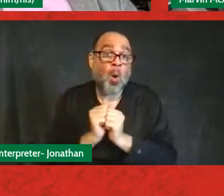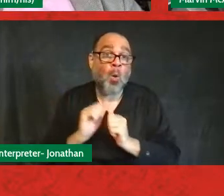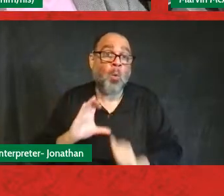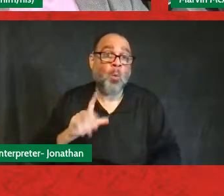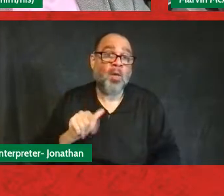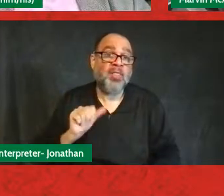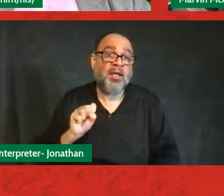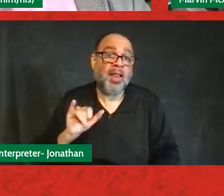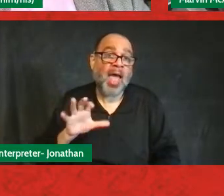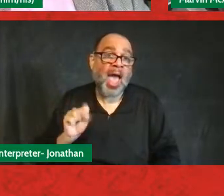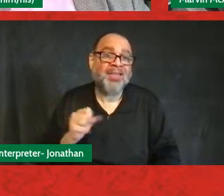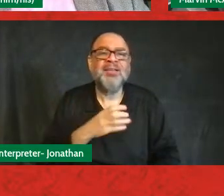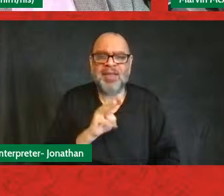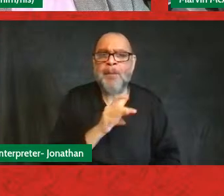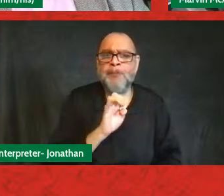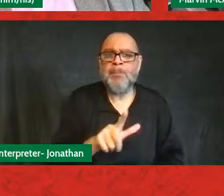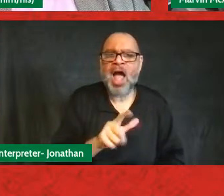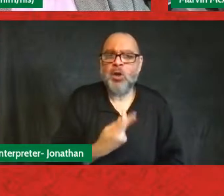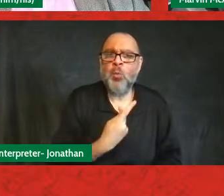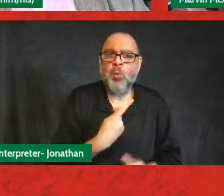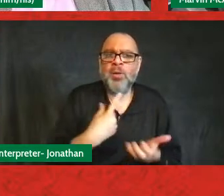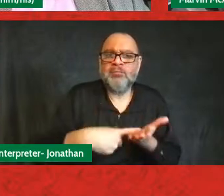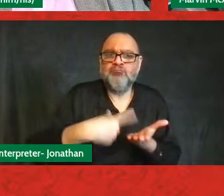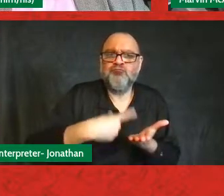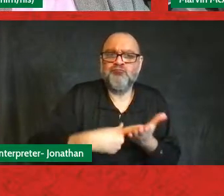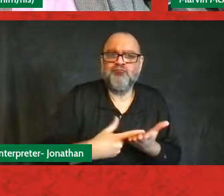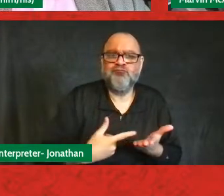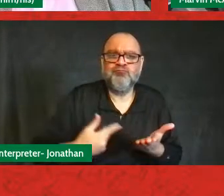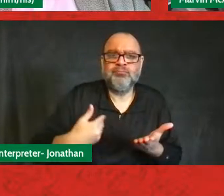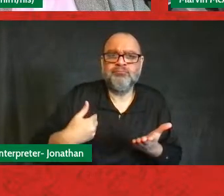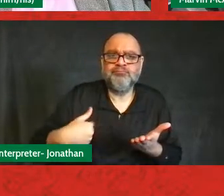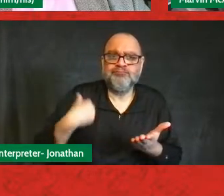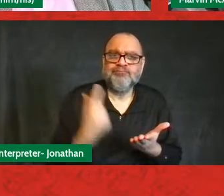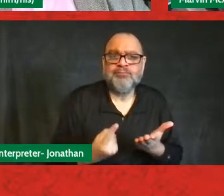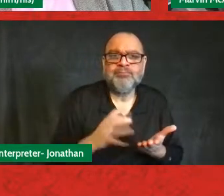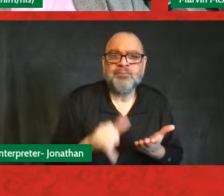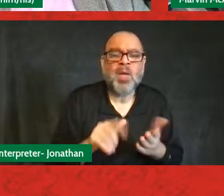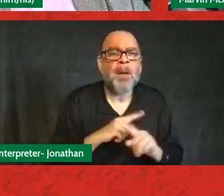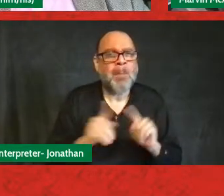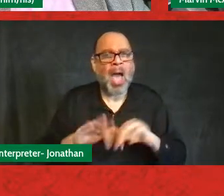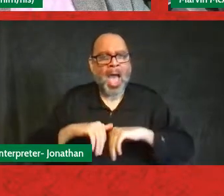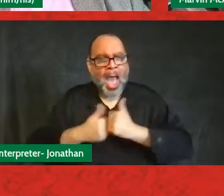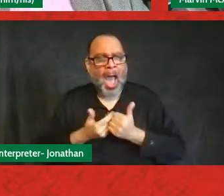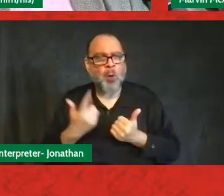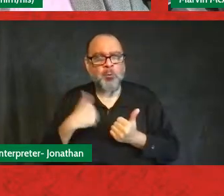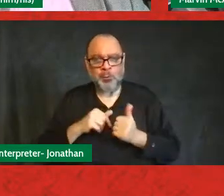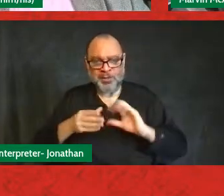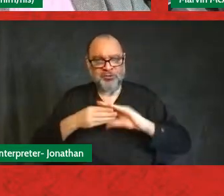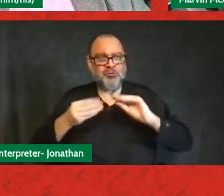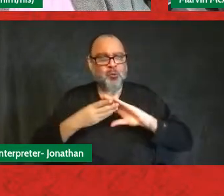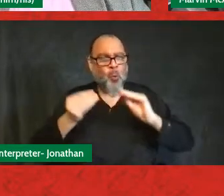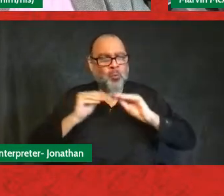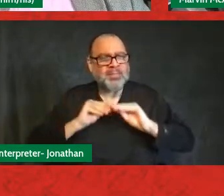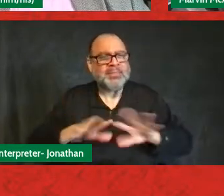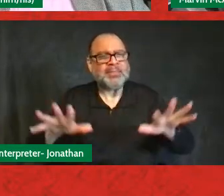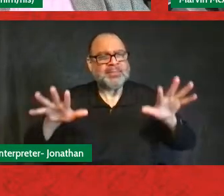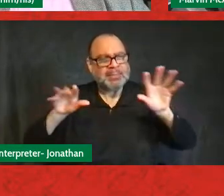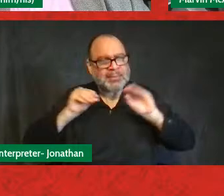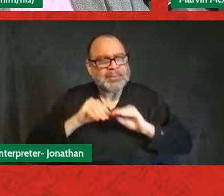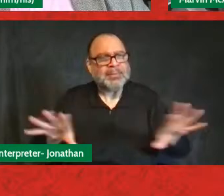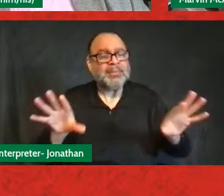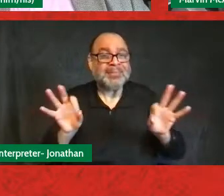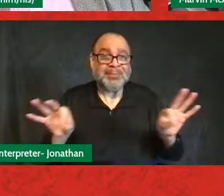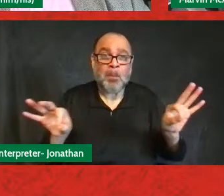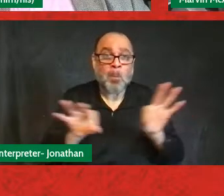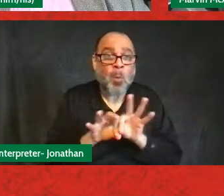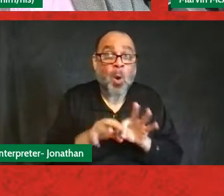before too, is how to make sure that we tell the stories and let the stories be known so that we and